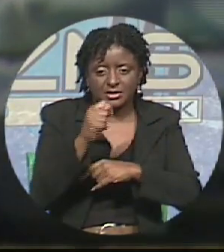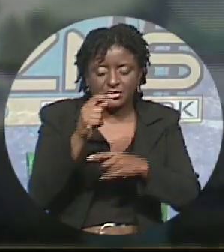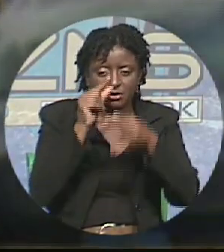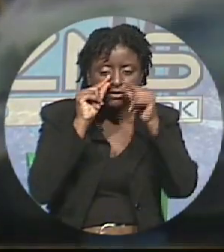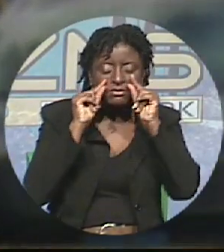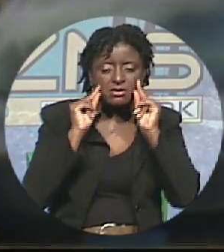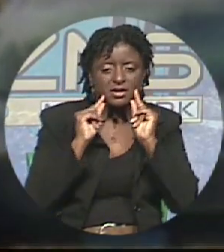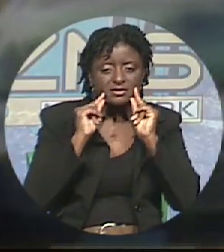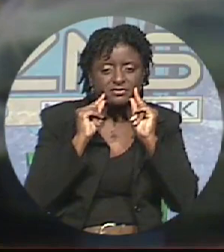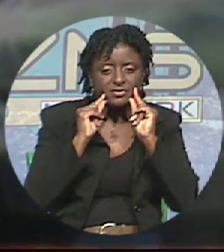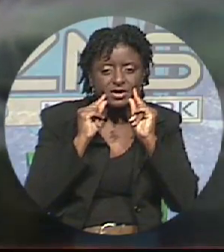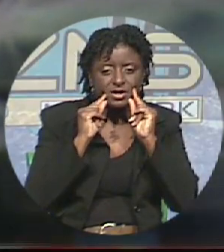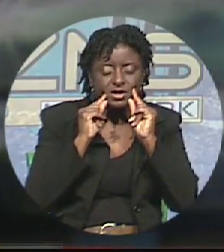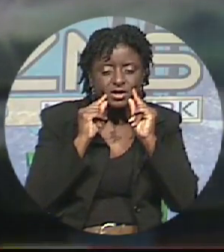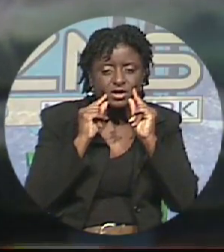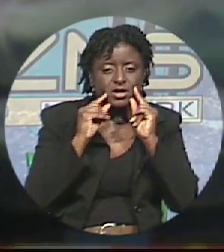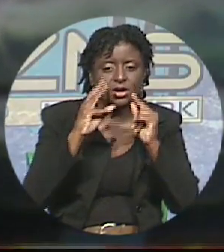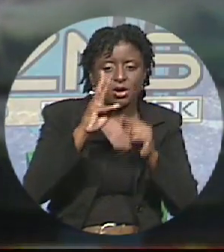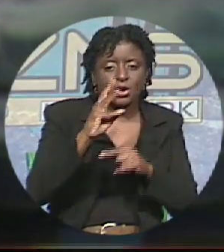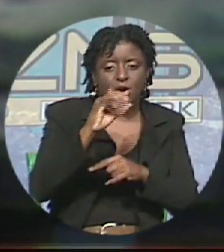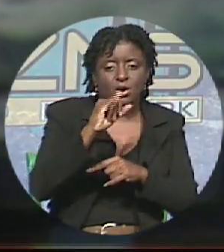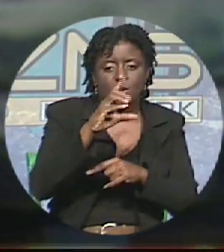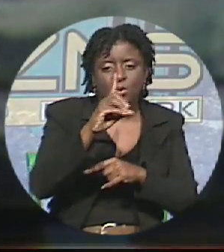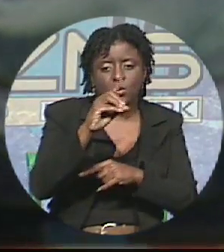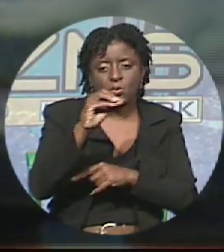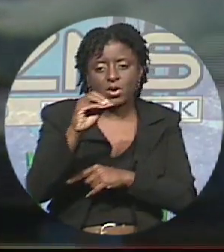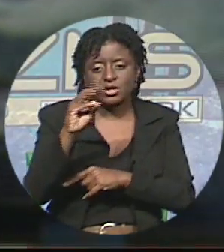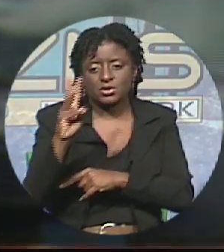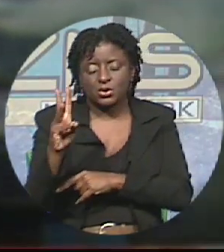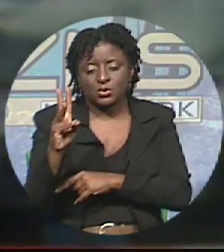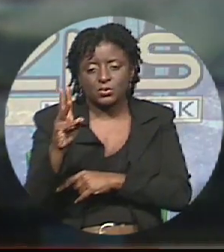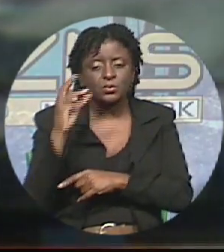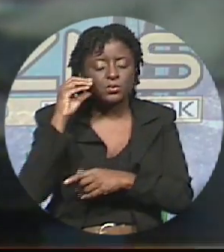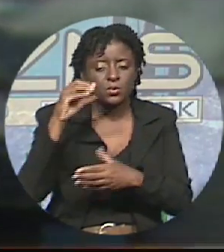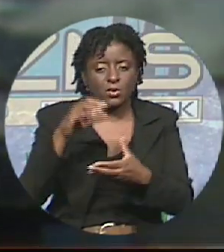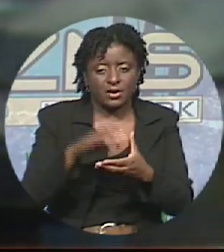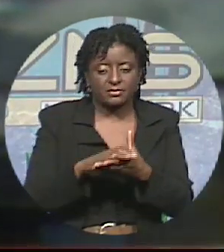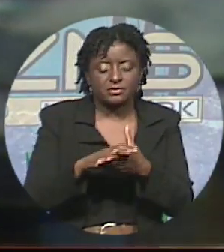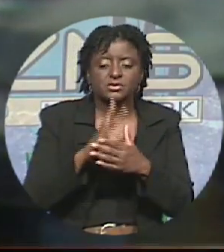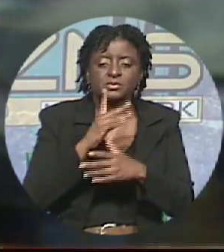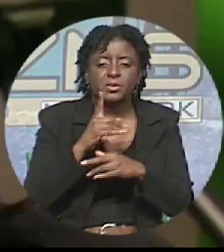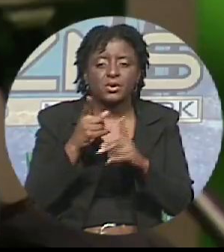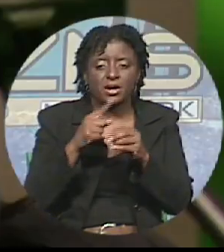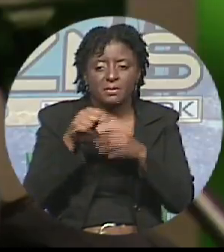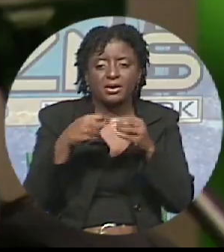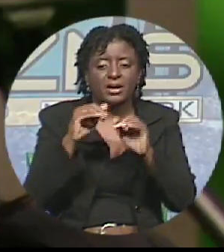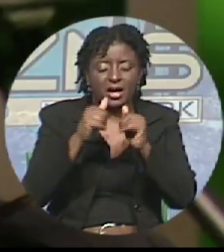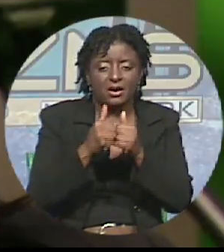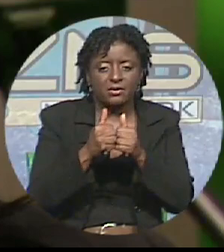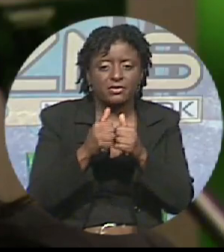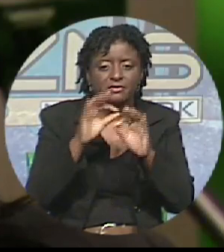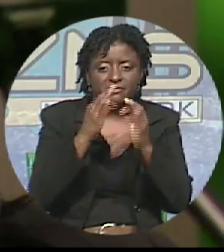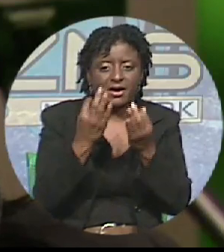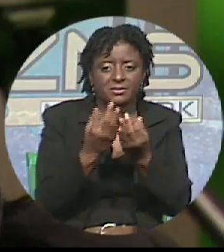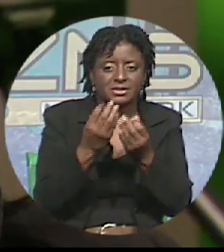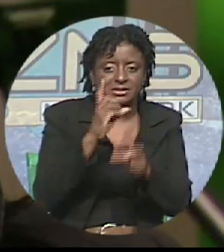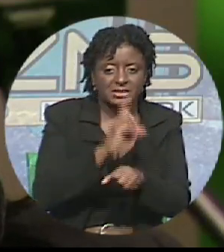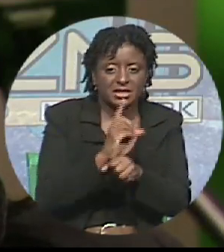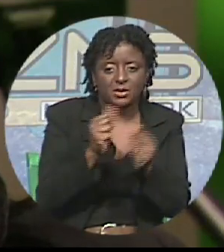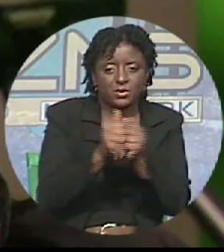spoke to our Cleopatra Murphy about how the family is dealing with its loss. I don't wish this on anybody.